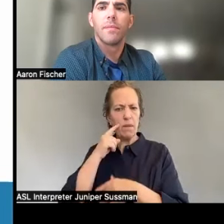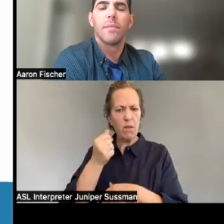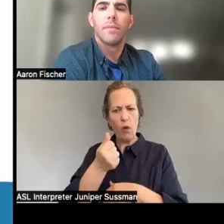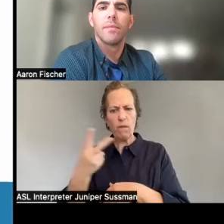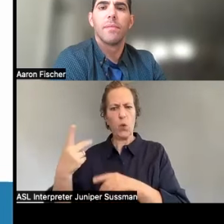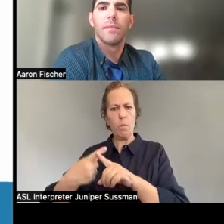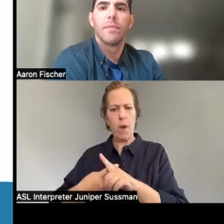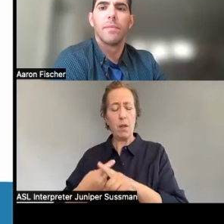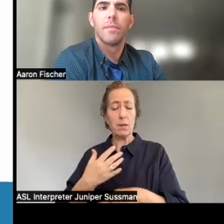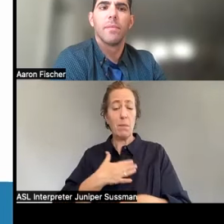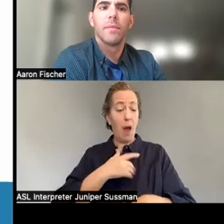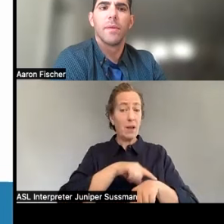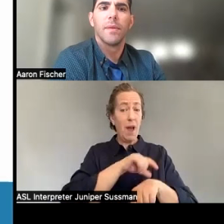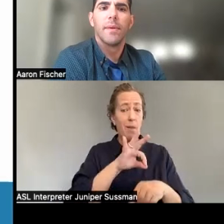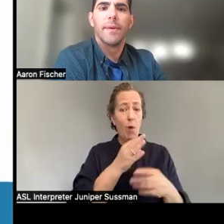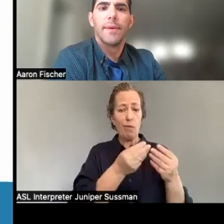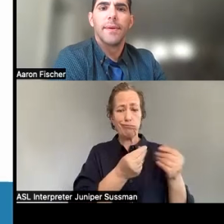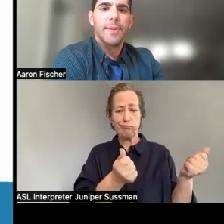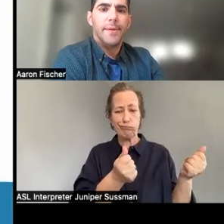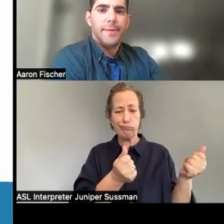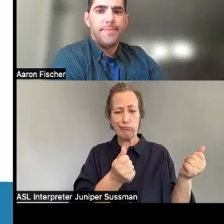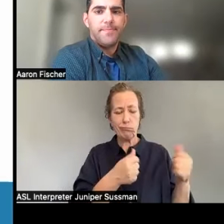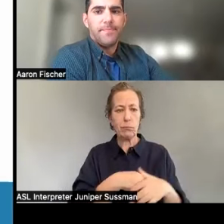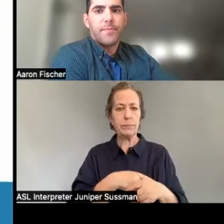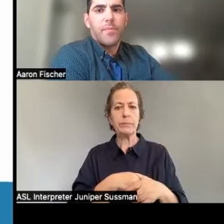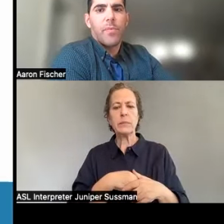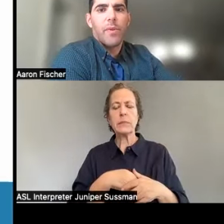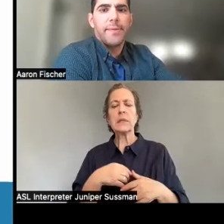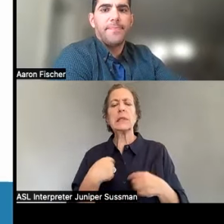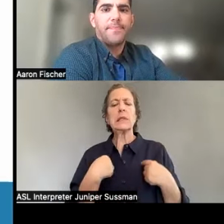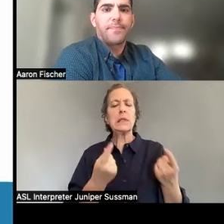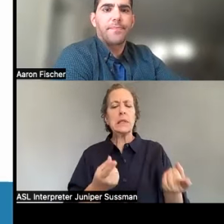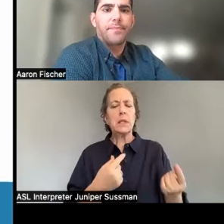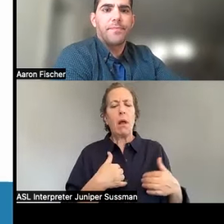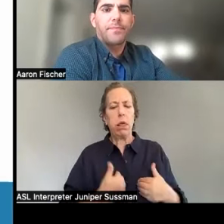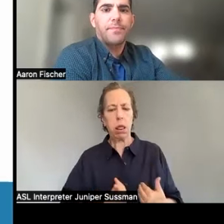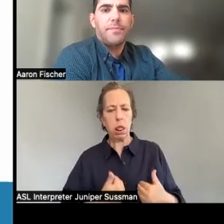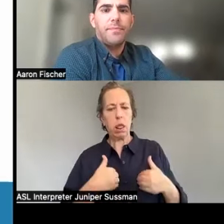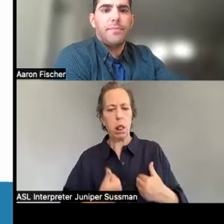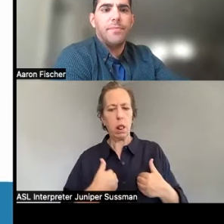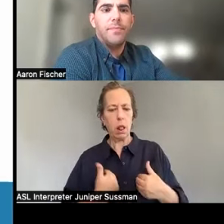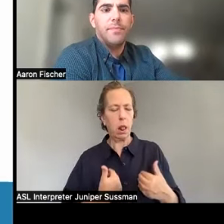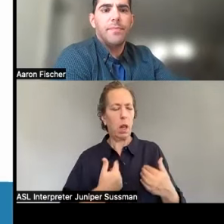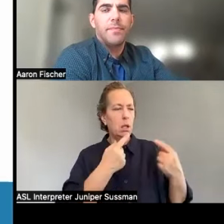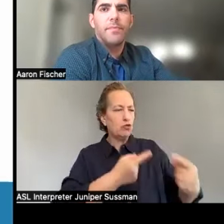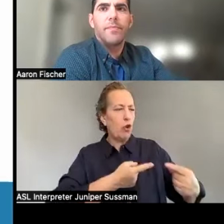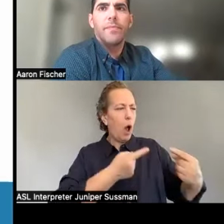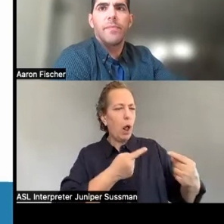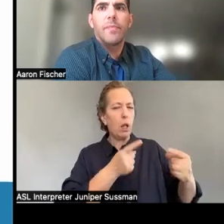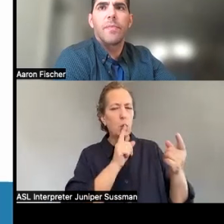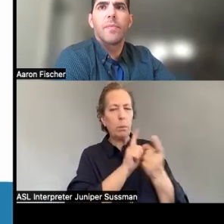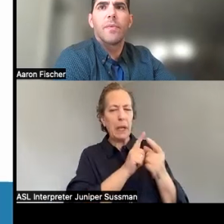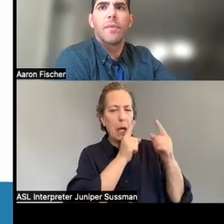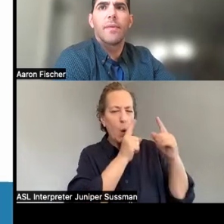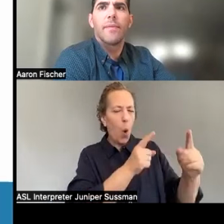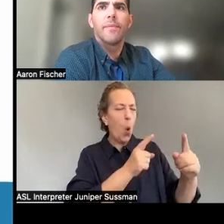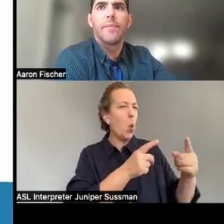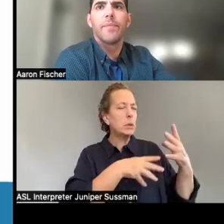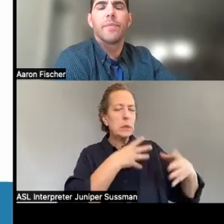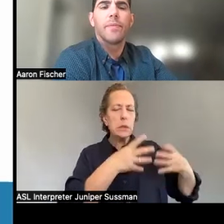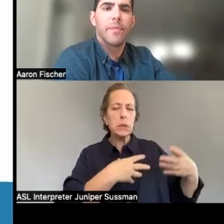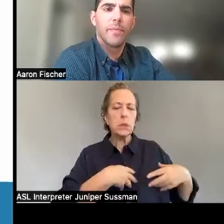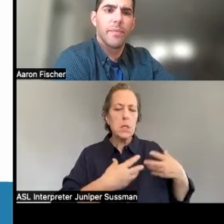the past few weeks, she has been struggling to work full days and to meet her sales goals, due mainly to fatigue.